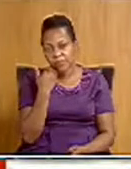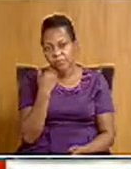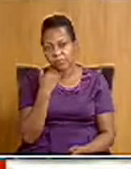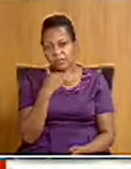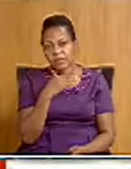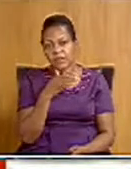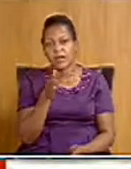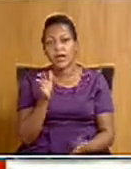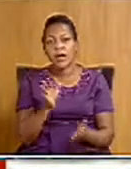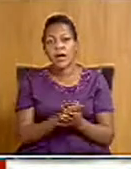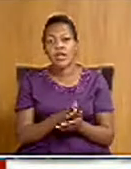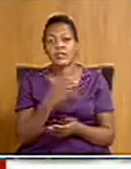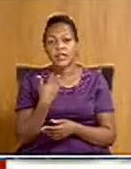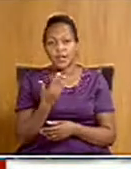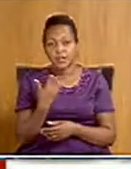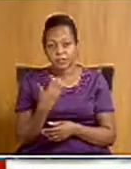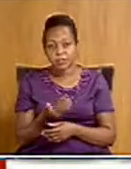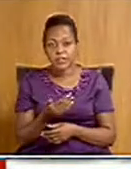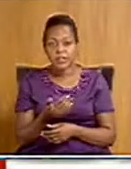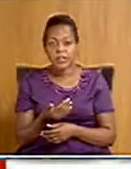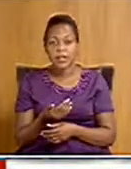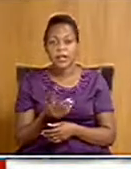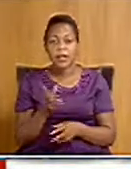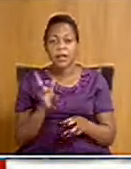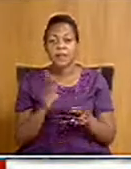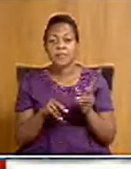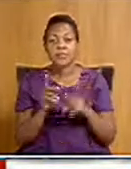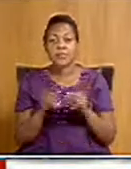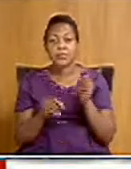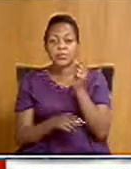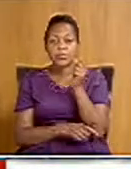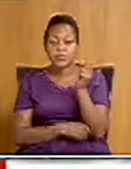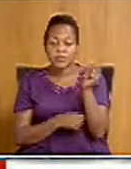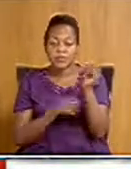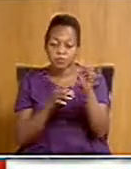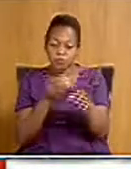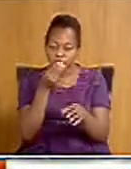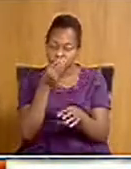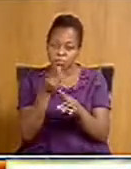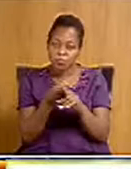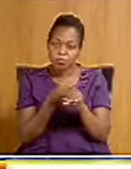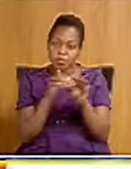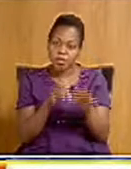And dealing decisively with the cattle thieves and those who steal crops from the gardens.